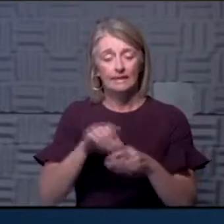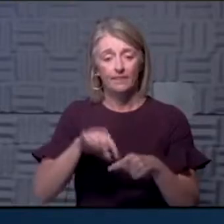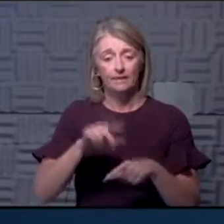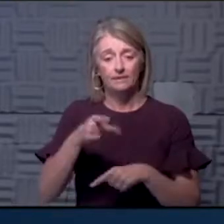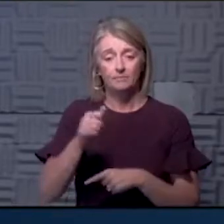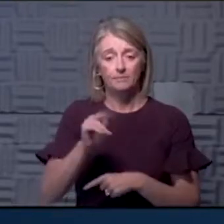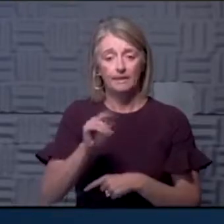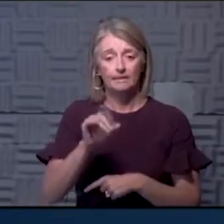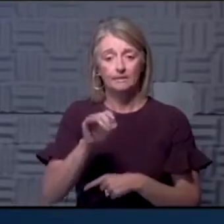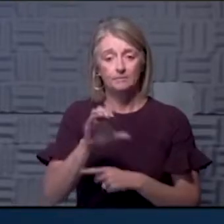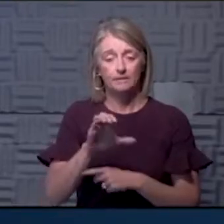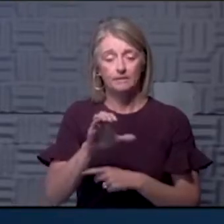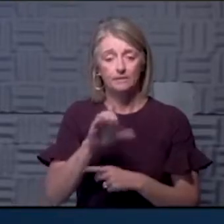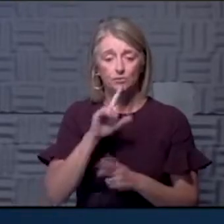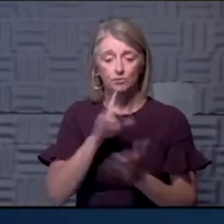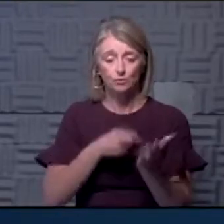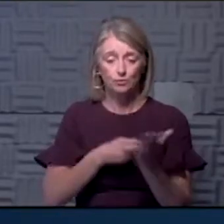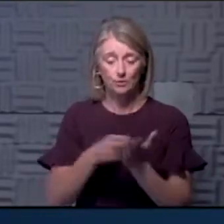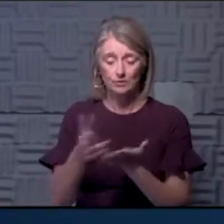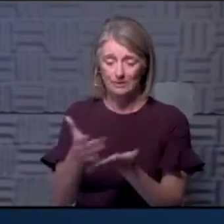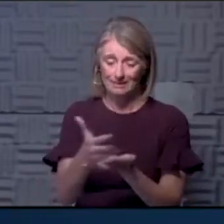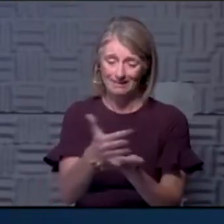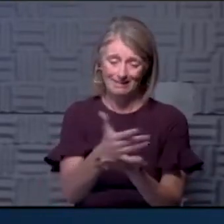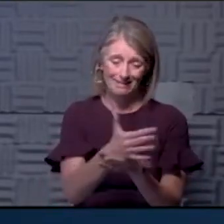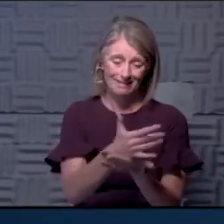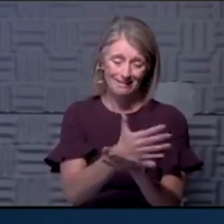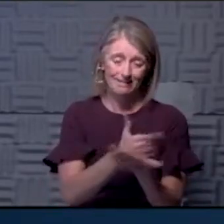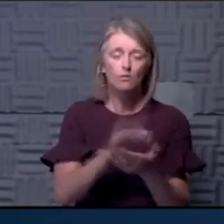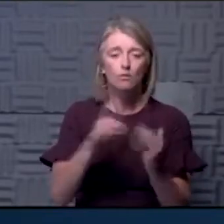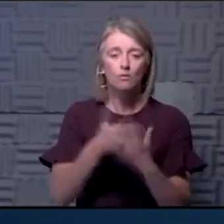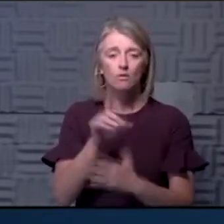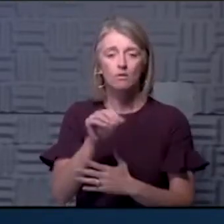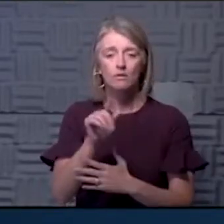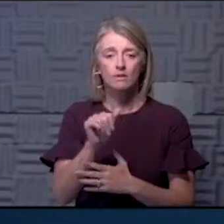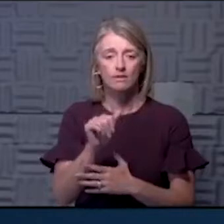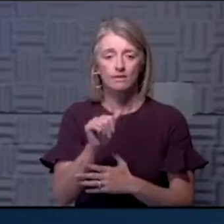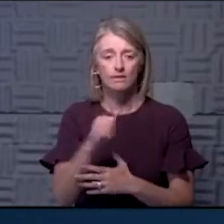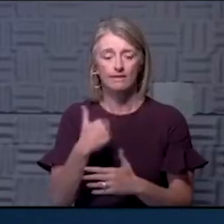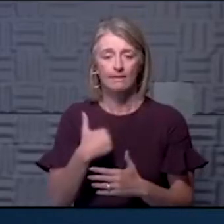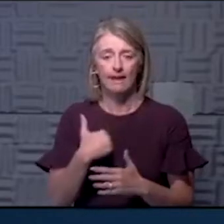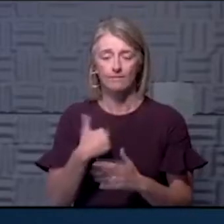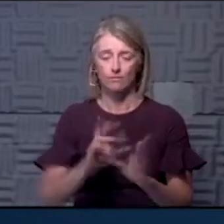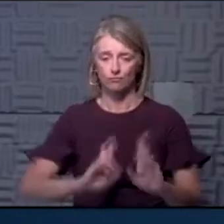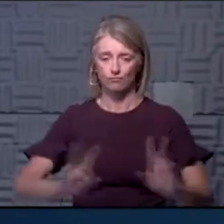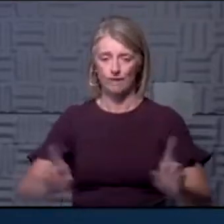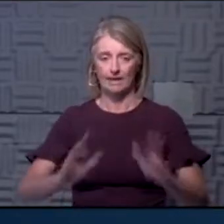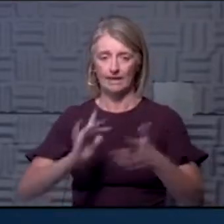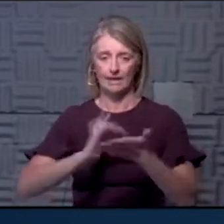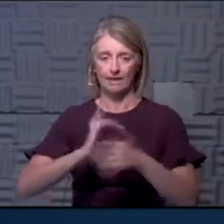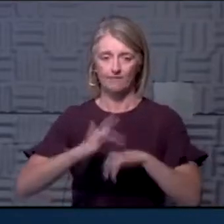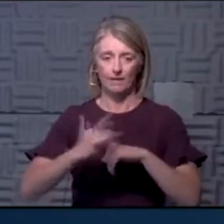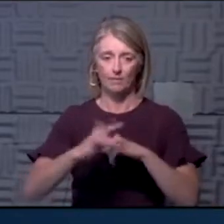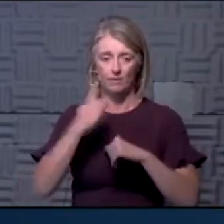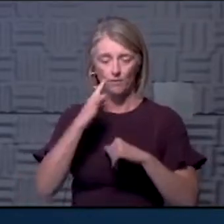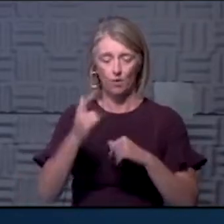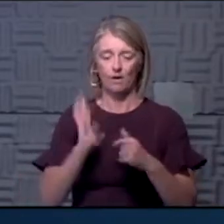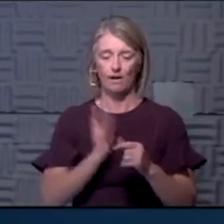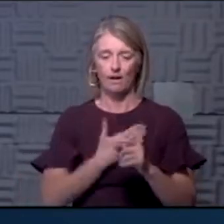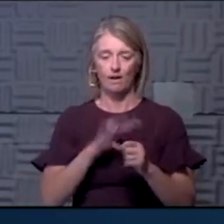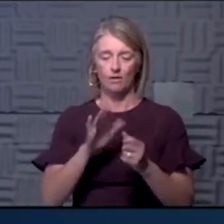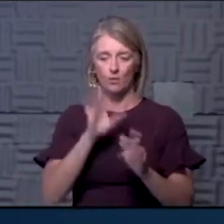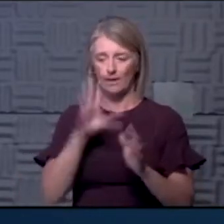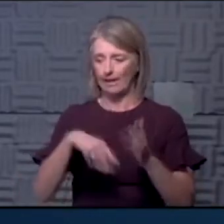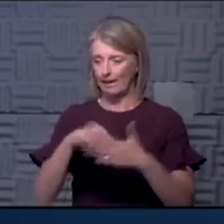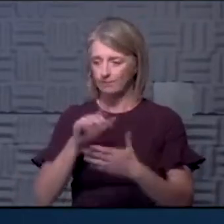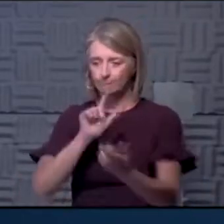getting source of truth from a data standpoint. And without having that sort of readily available for the campus, we had to go out and